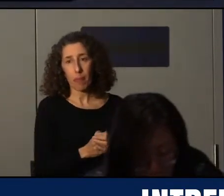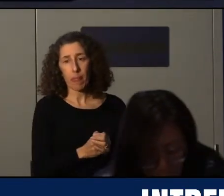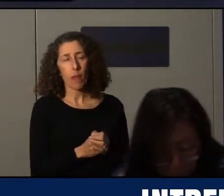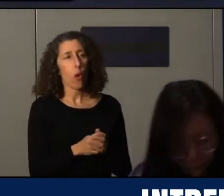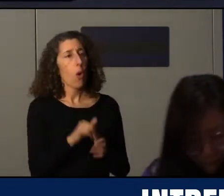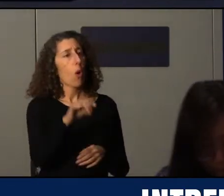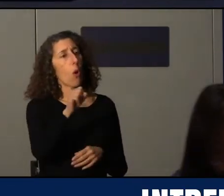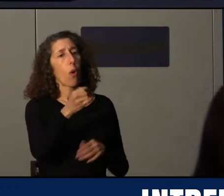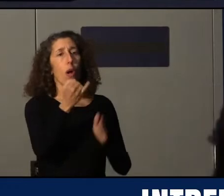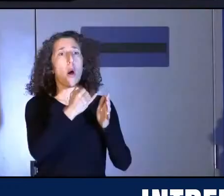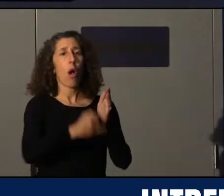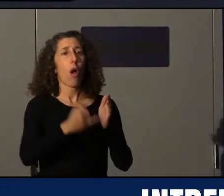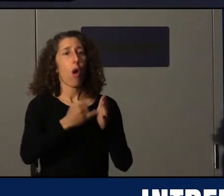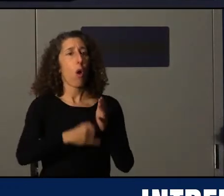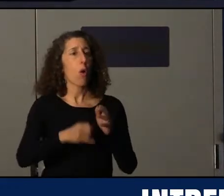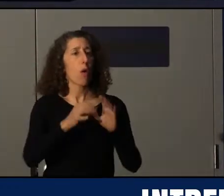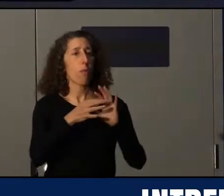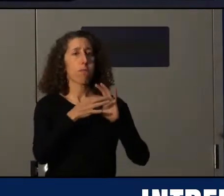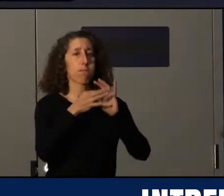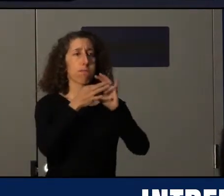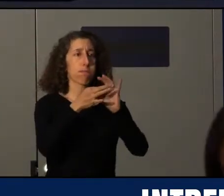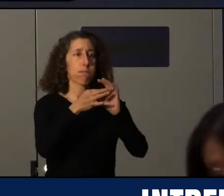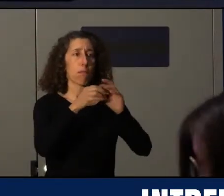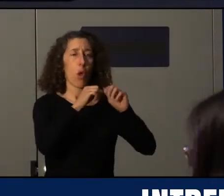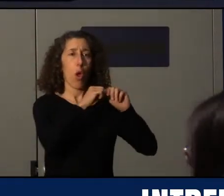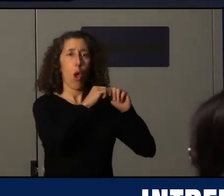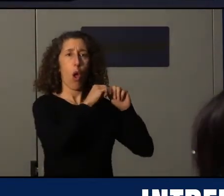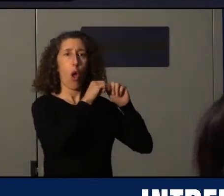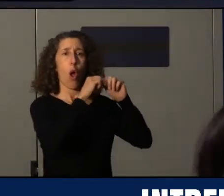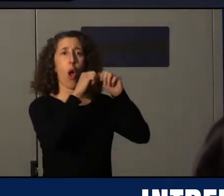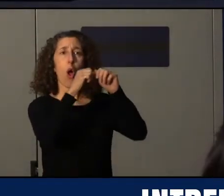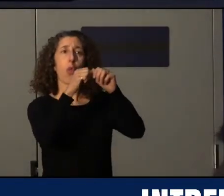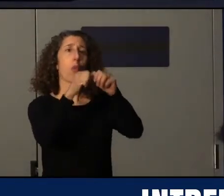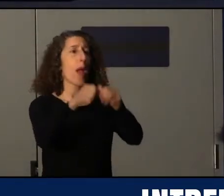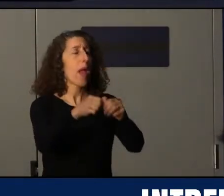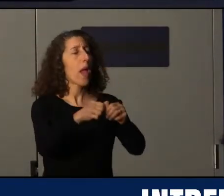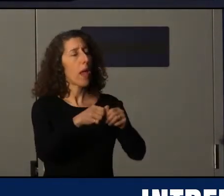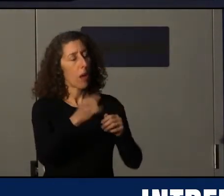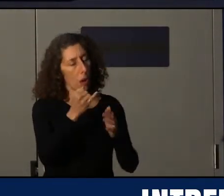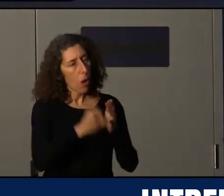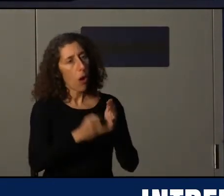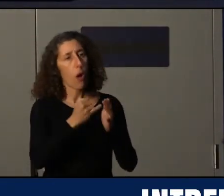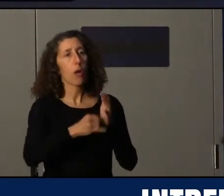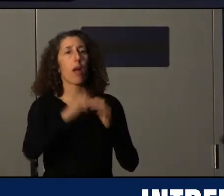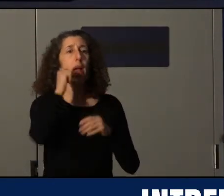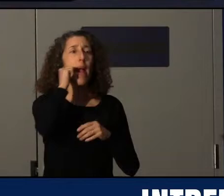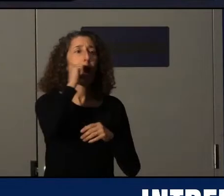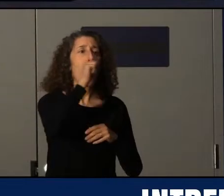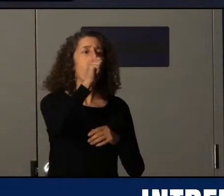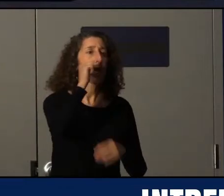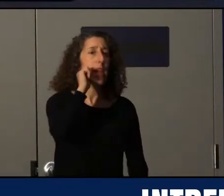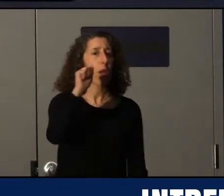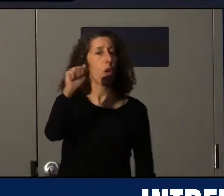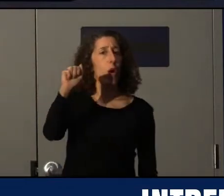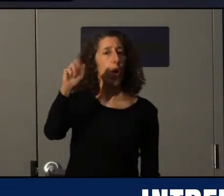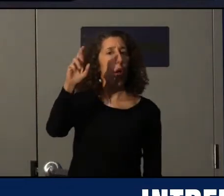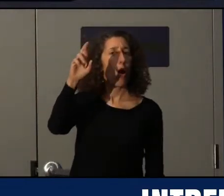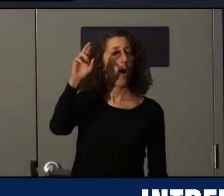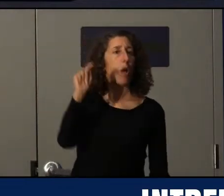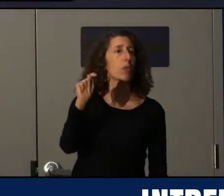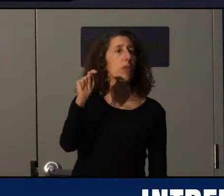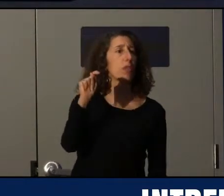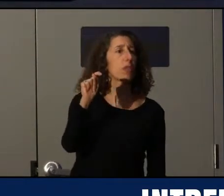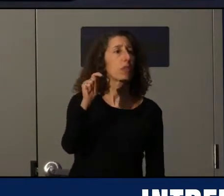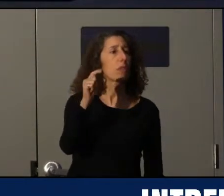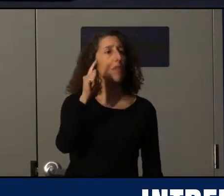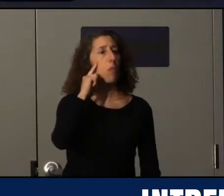along. There was the painting in space on the first mission, which certainly was, for me, really was a personal